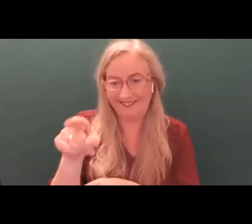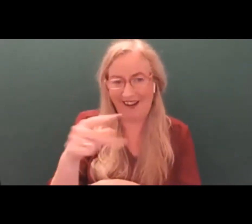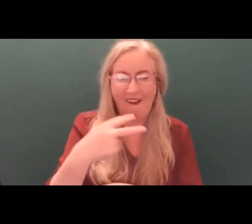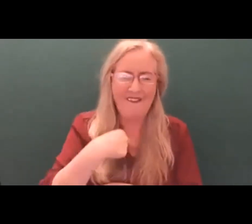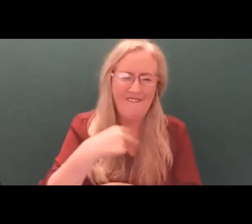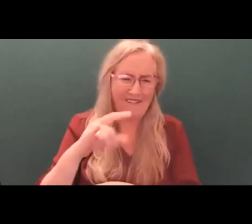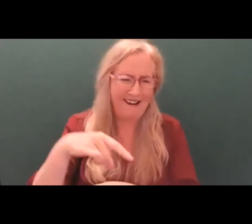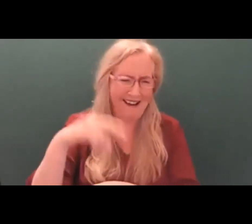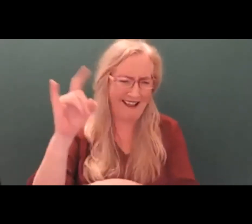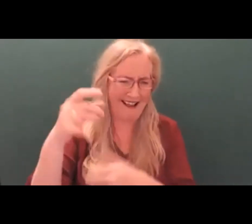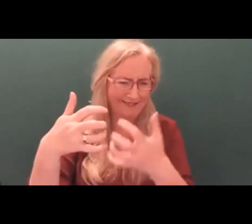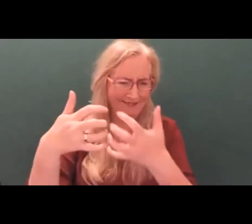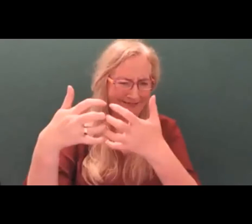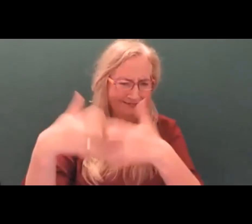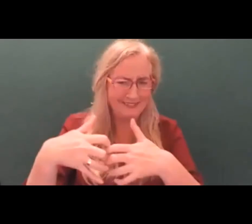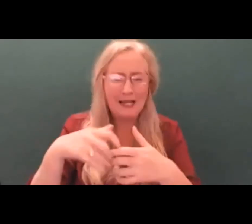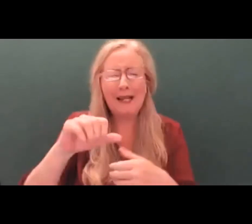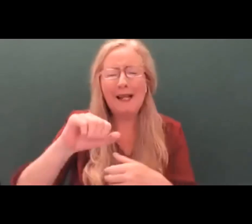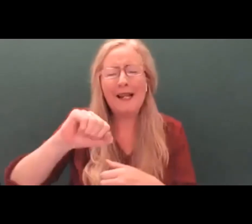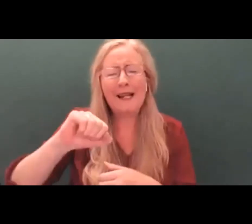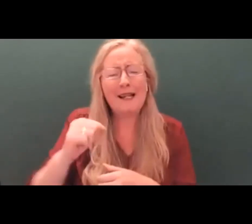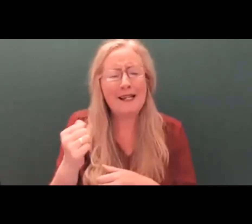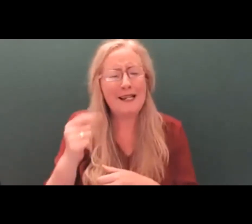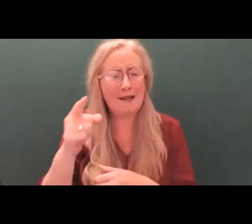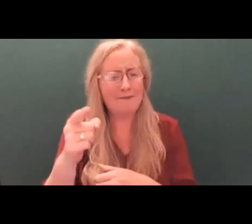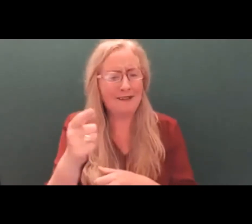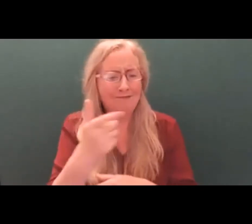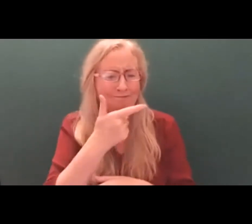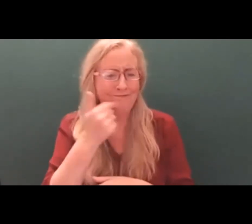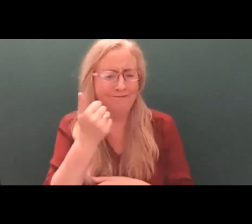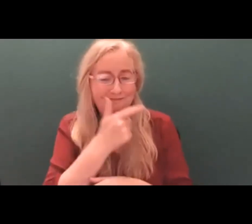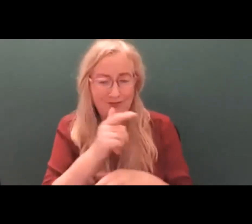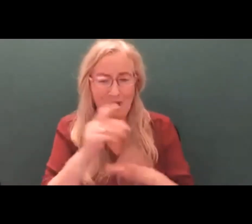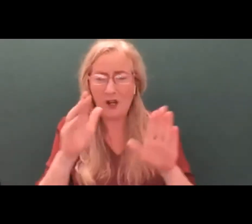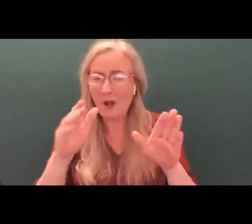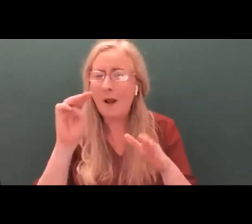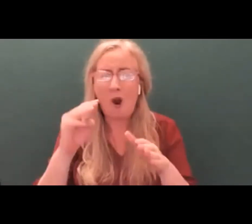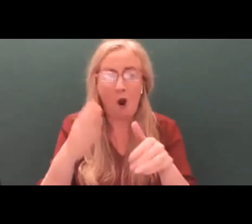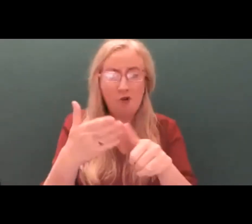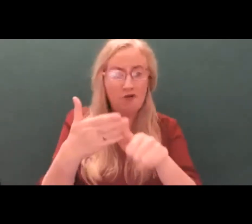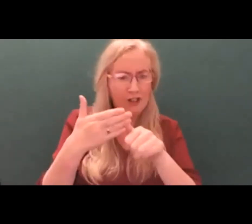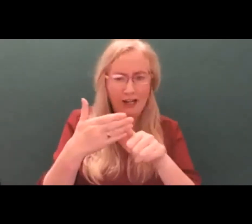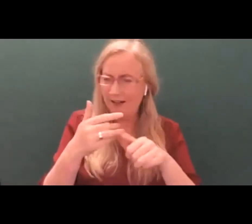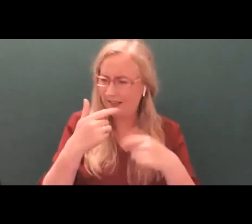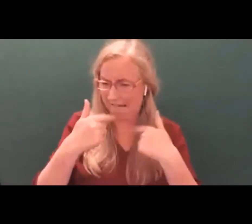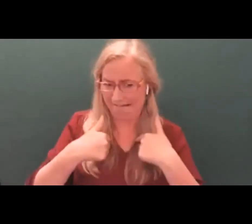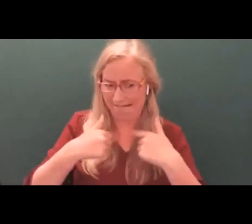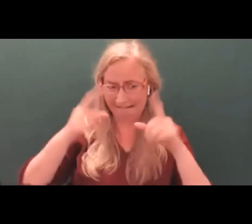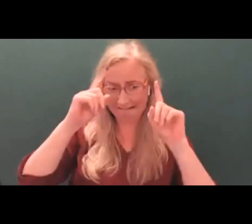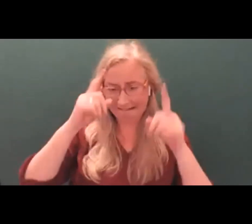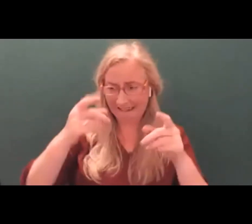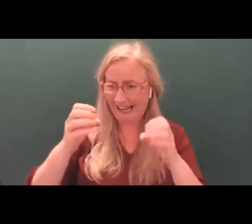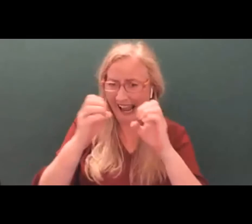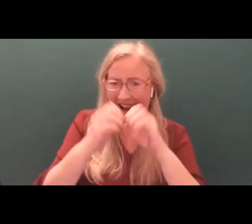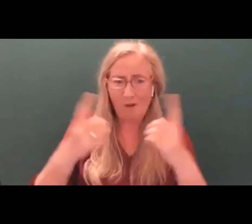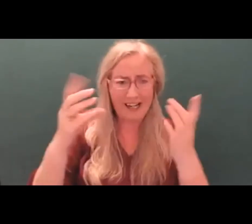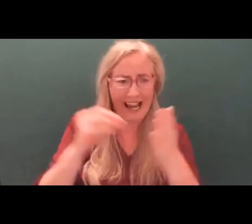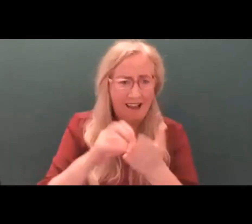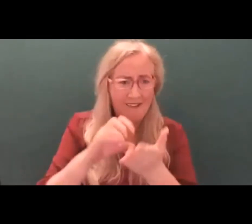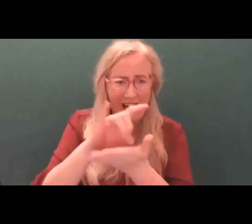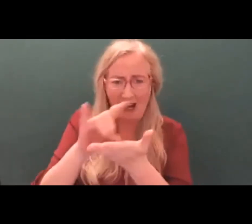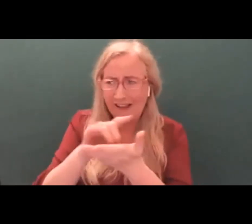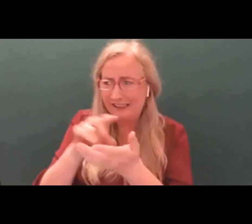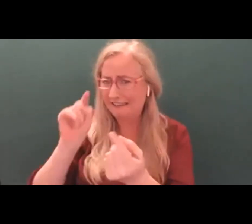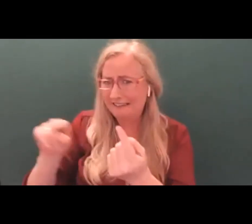here, keep it original. And you might think, oh my God, I can't be original. Sure, everybody has a heritage site like me